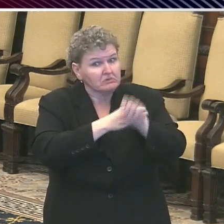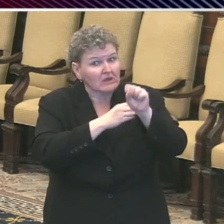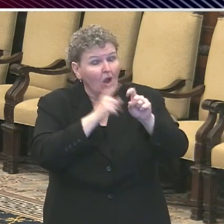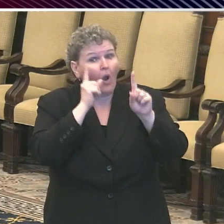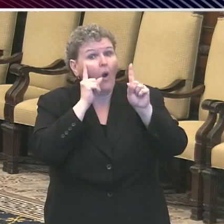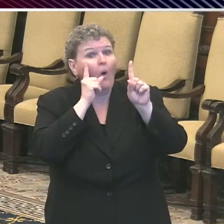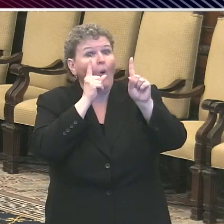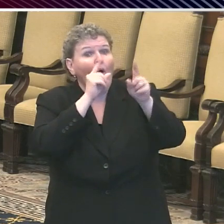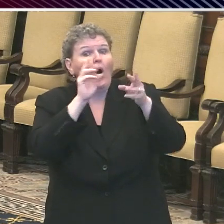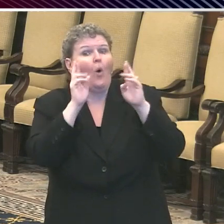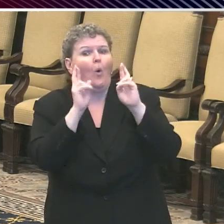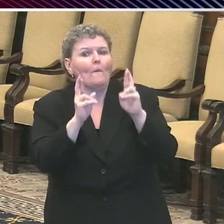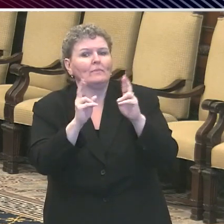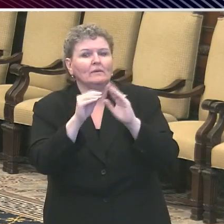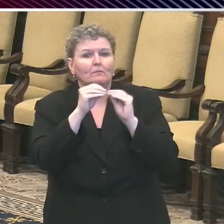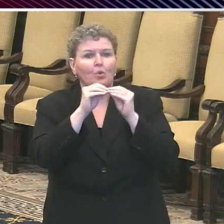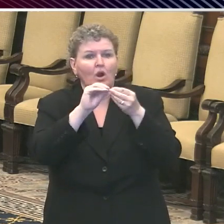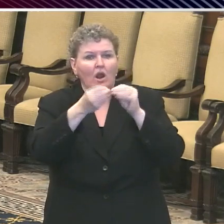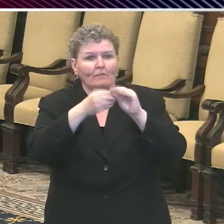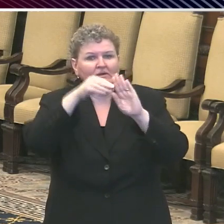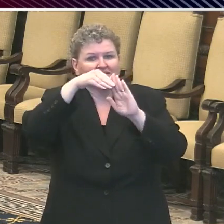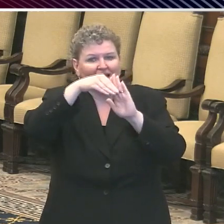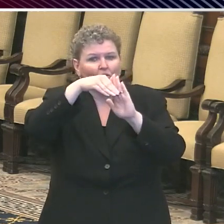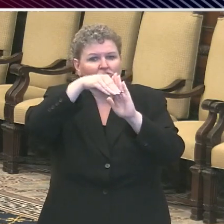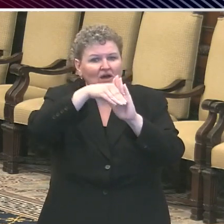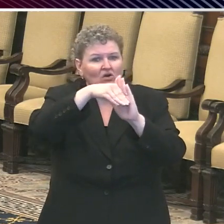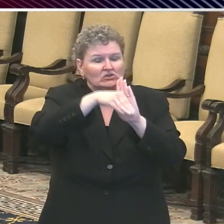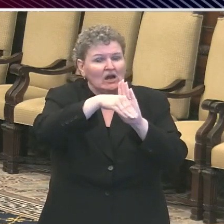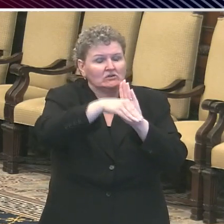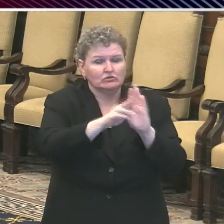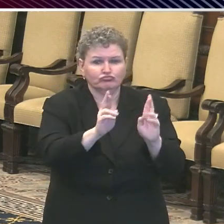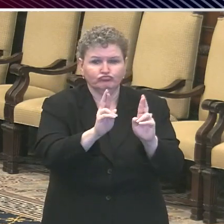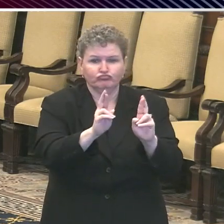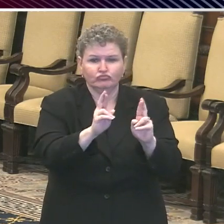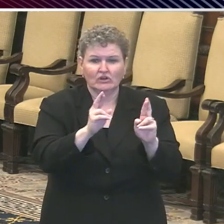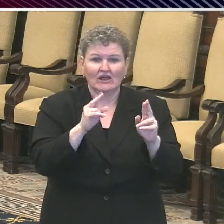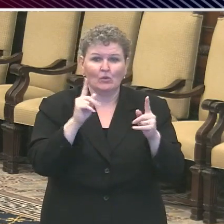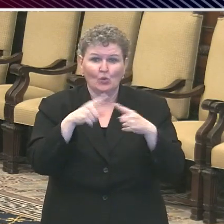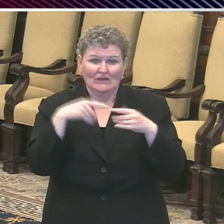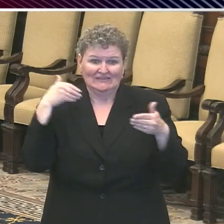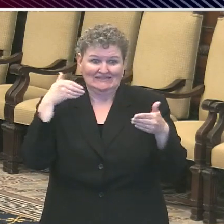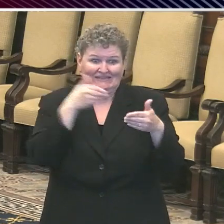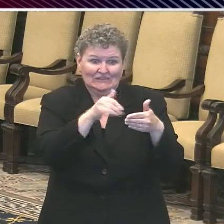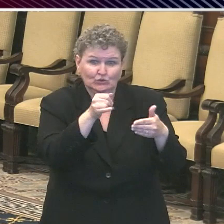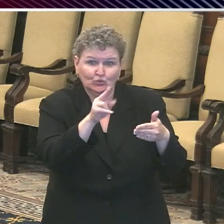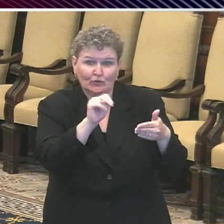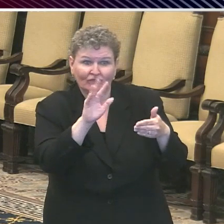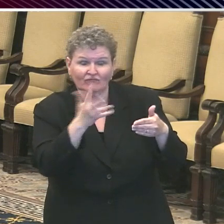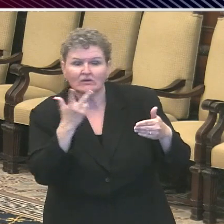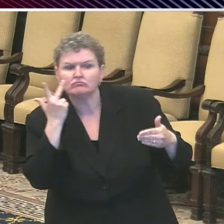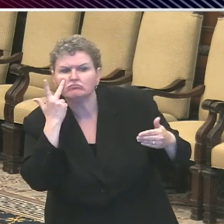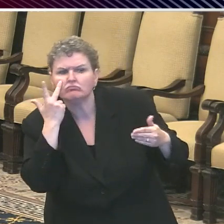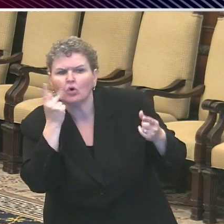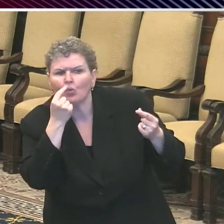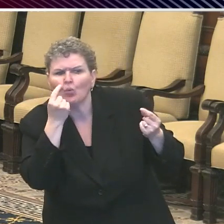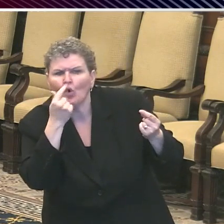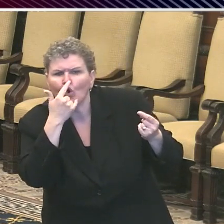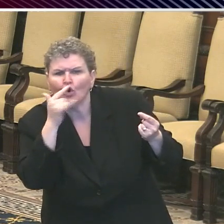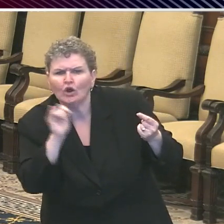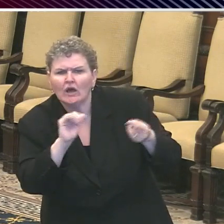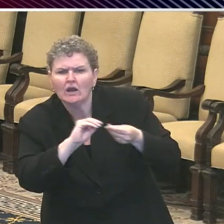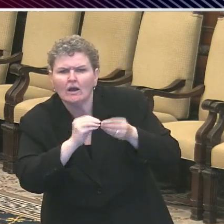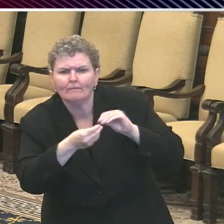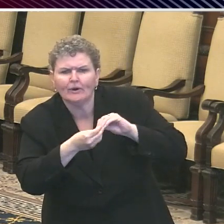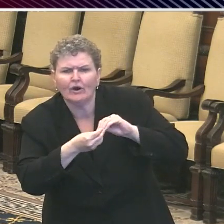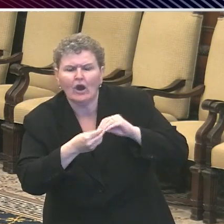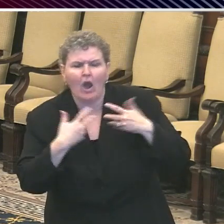this trend, and let's see what happens as we get closer to June 5th. I mean, I'm not going to be totally negative about it because I can